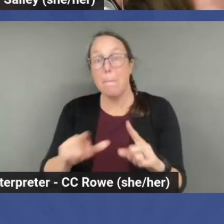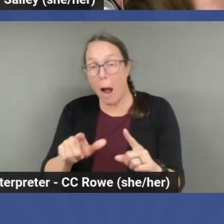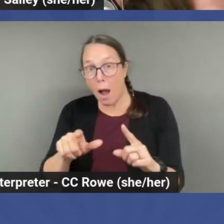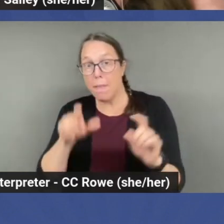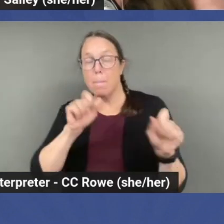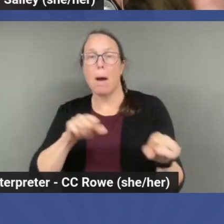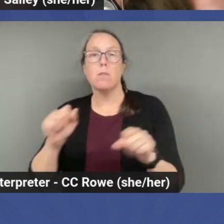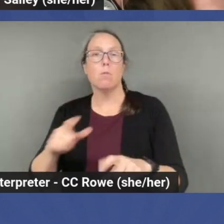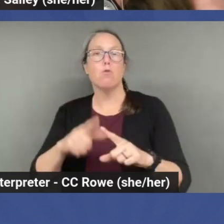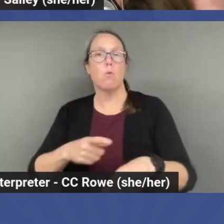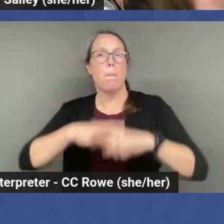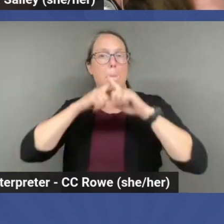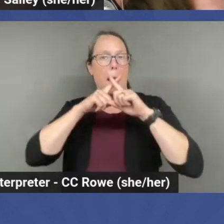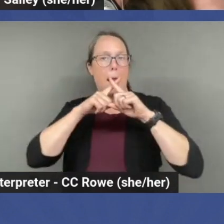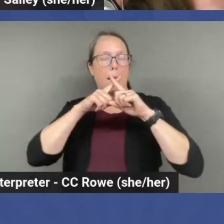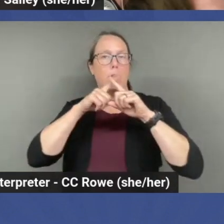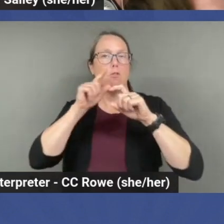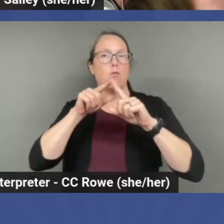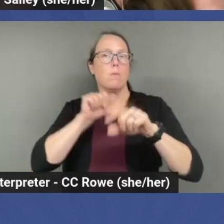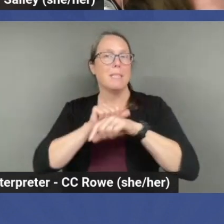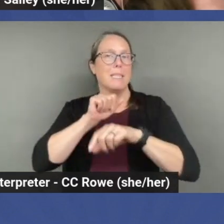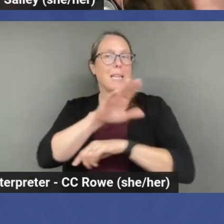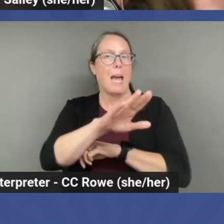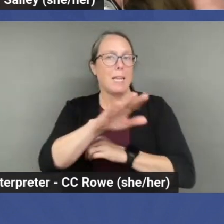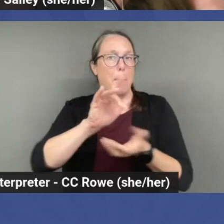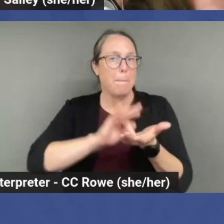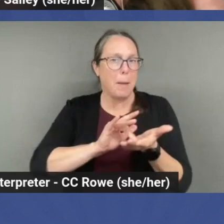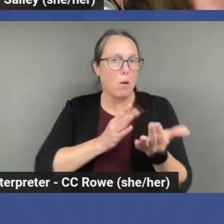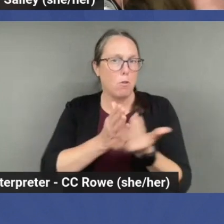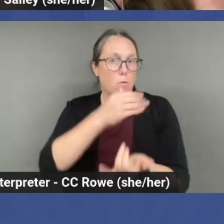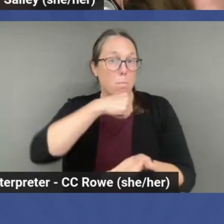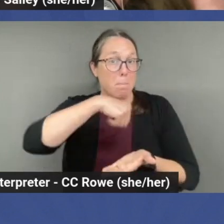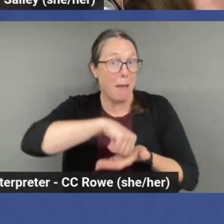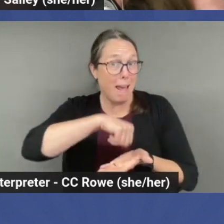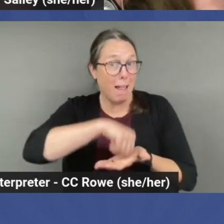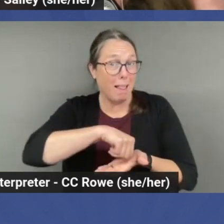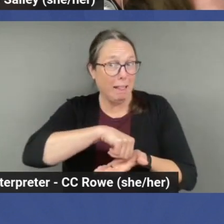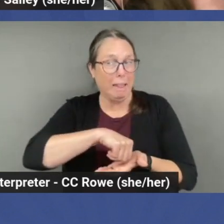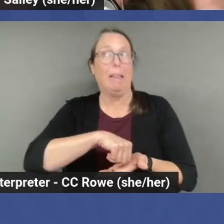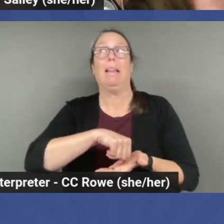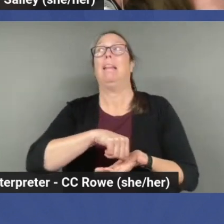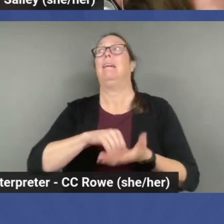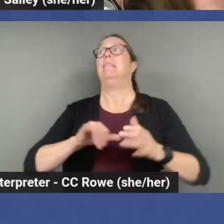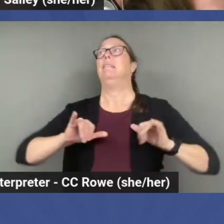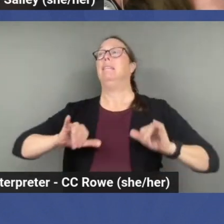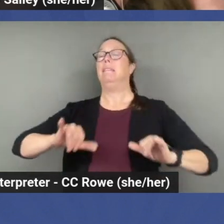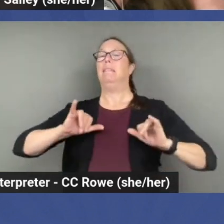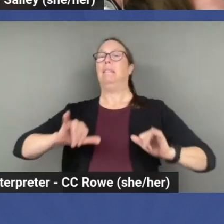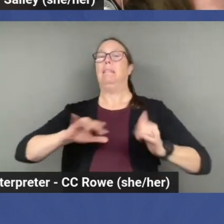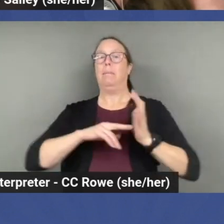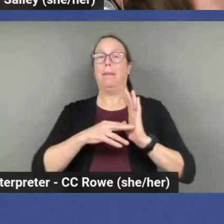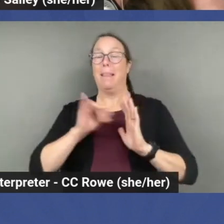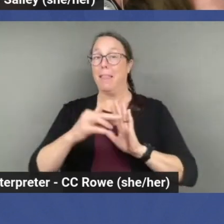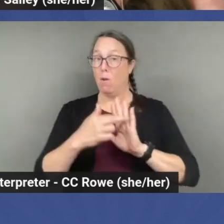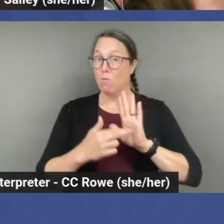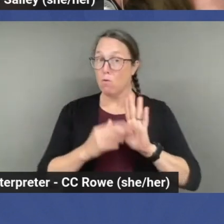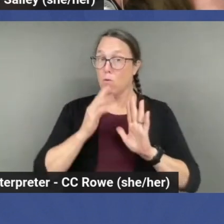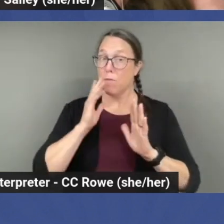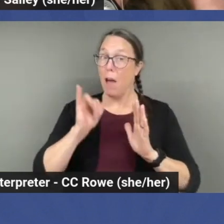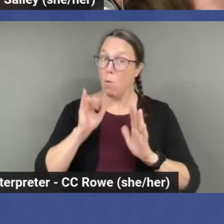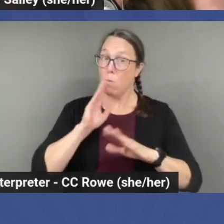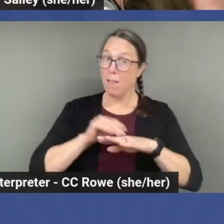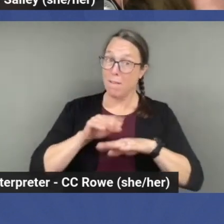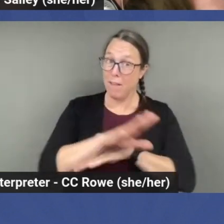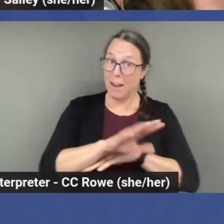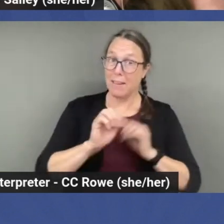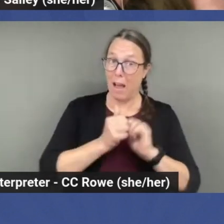to send the pills by mail. So of course that will affect how people have access to the pills